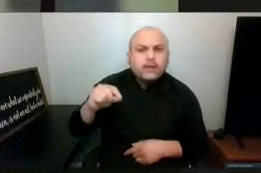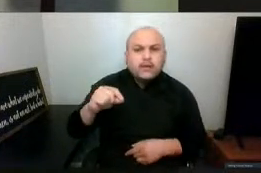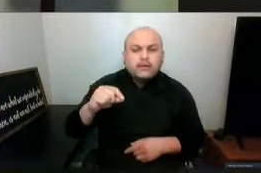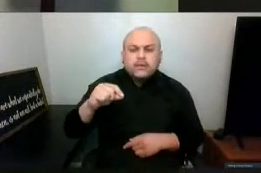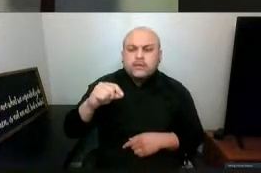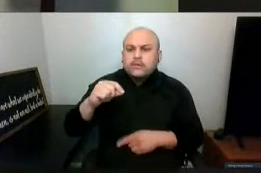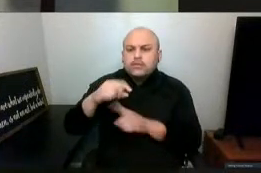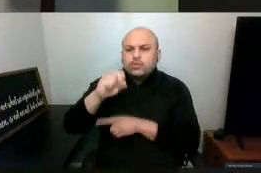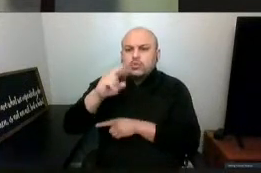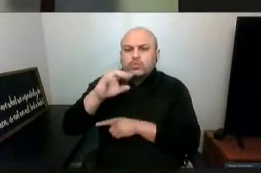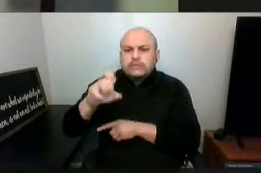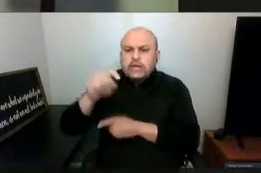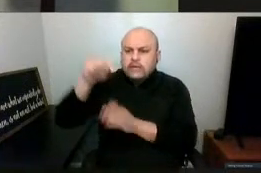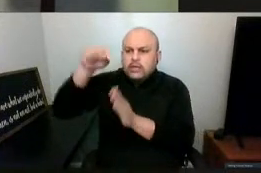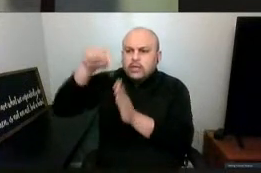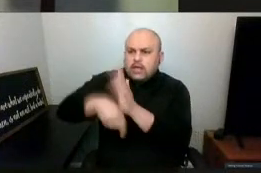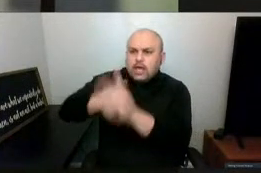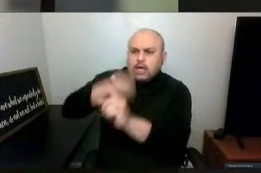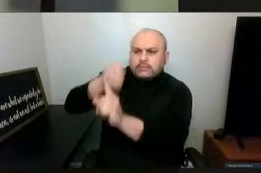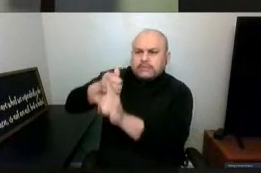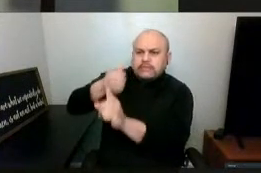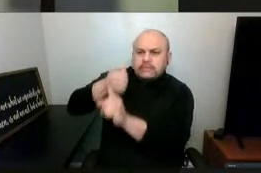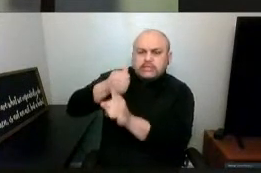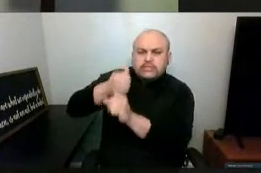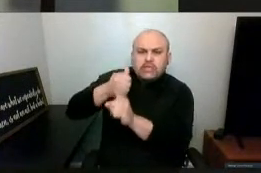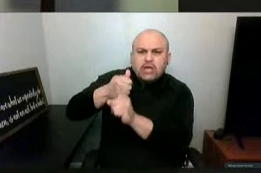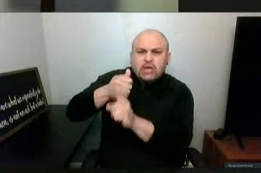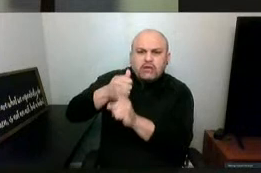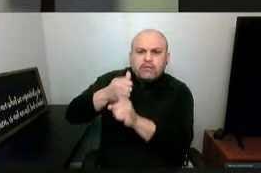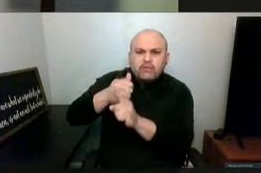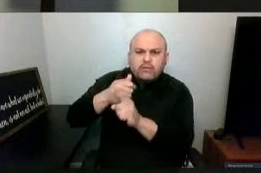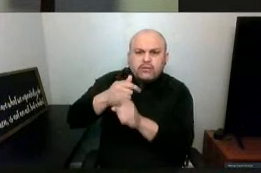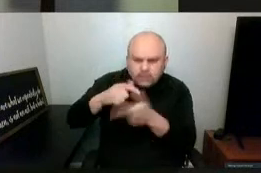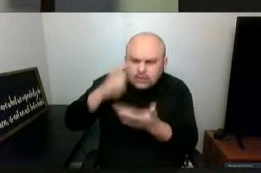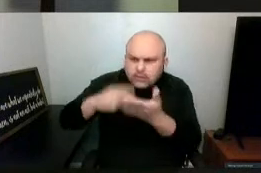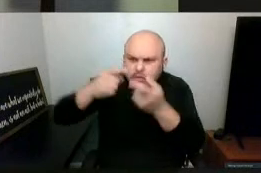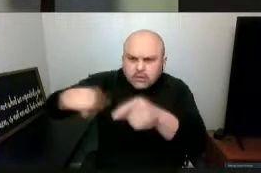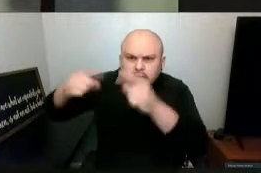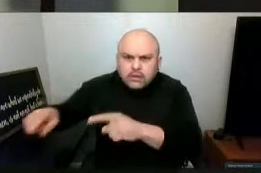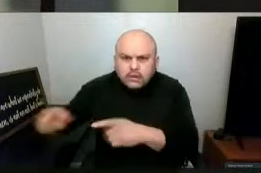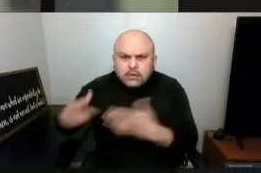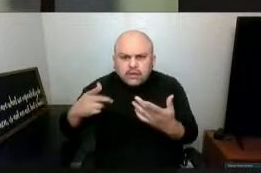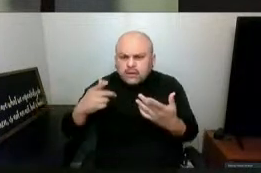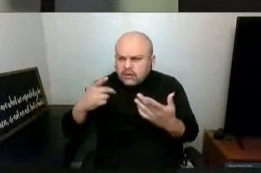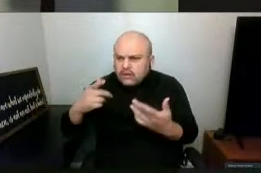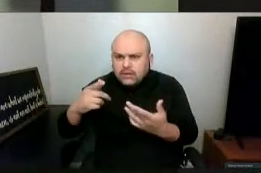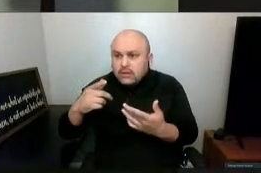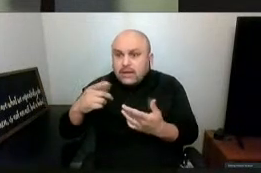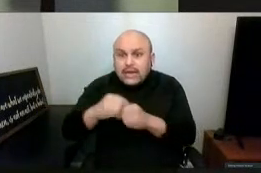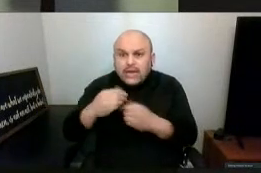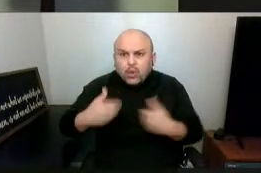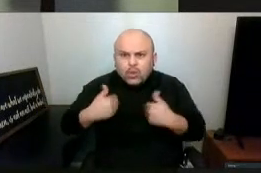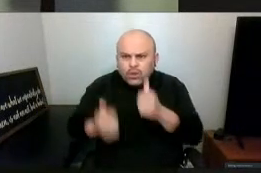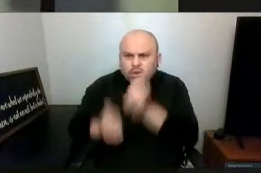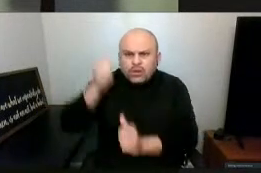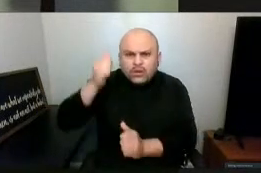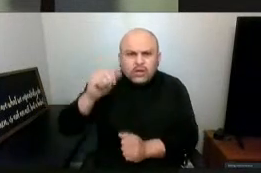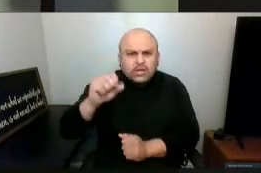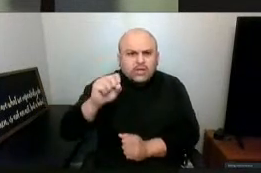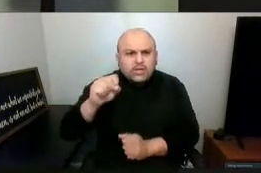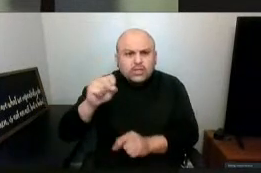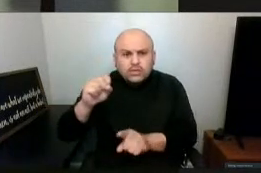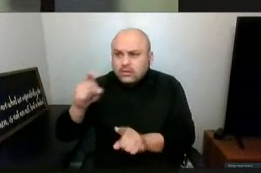decreased. But something that shocked me was how amongst Black youth, suicide rates shot up.